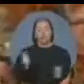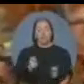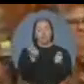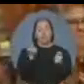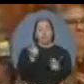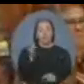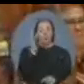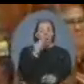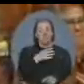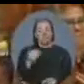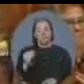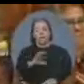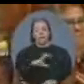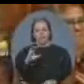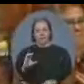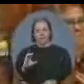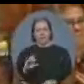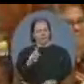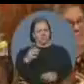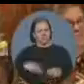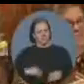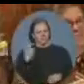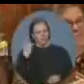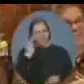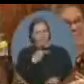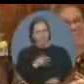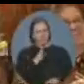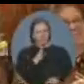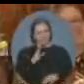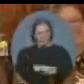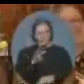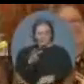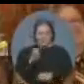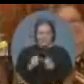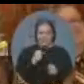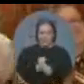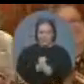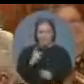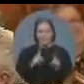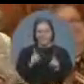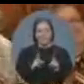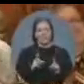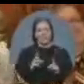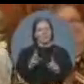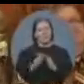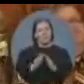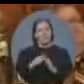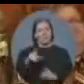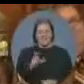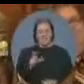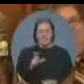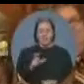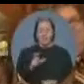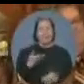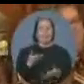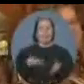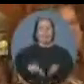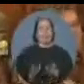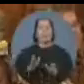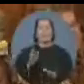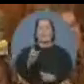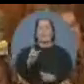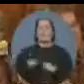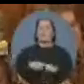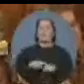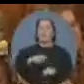that the 400th anniversary celebrated France and Canada. Does the Prime Minister realize we're talking about the 400th anniversary of Quebec City and